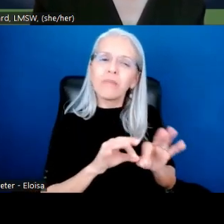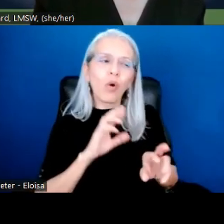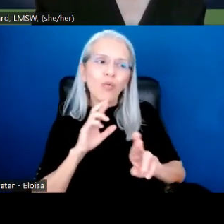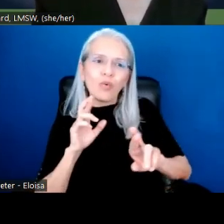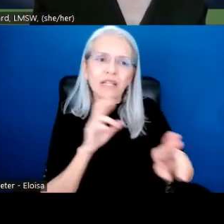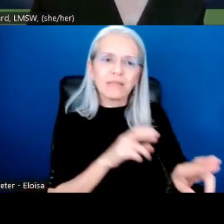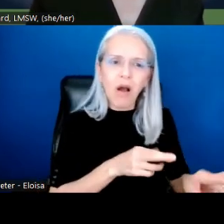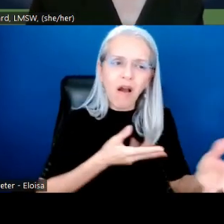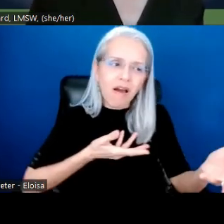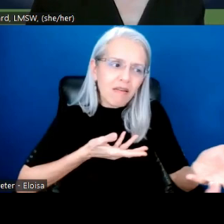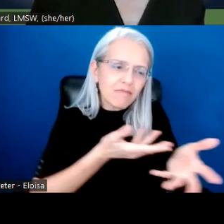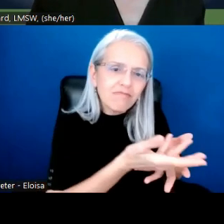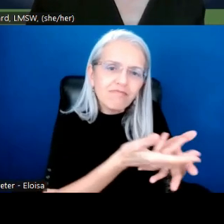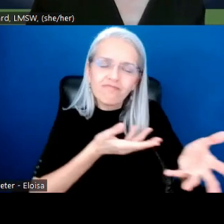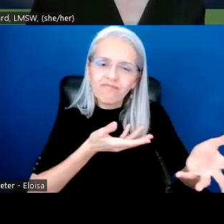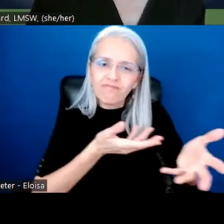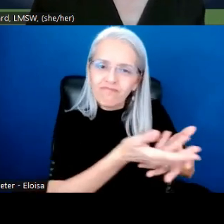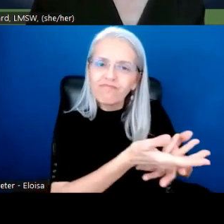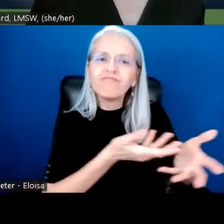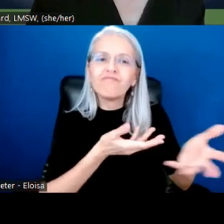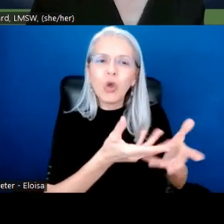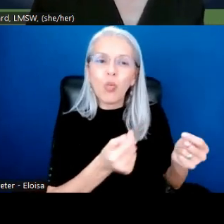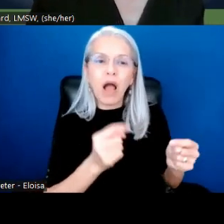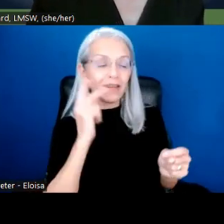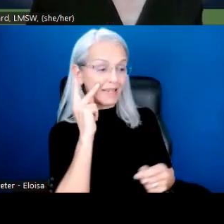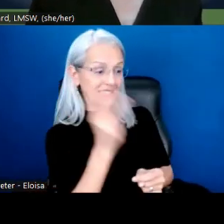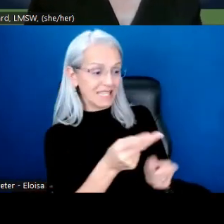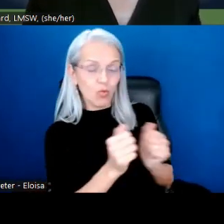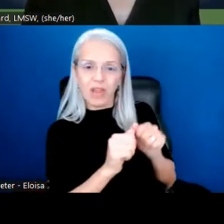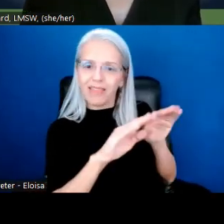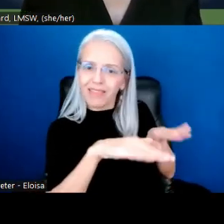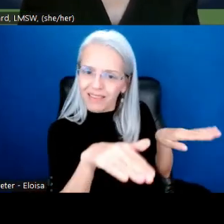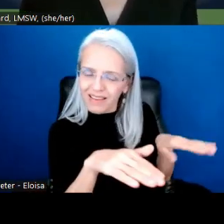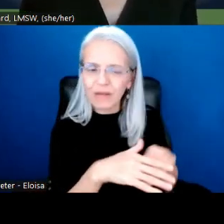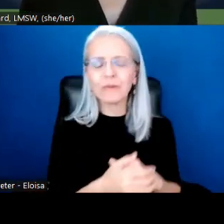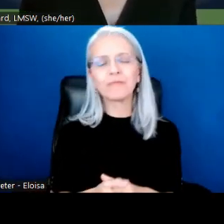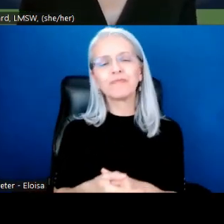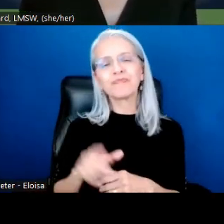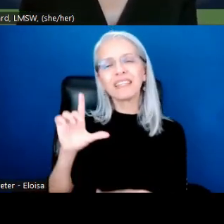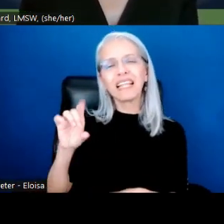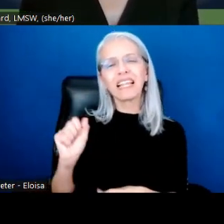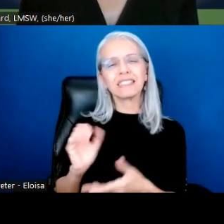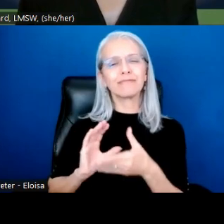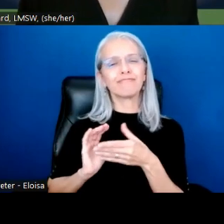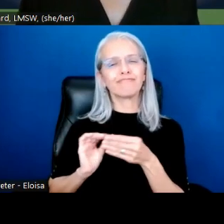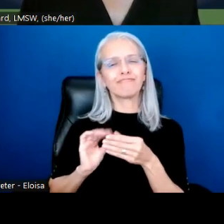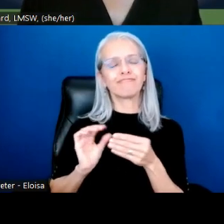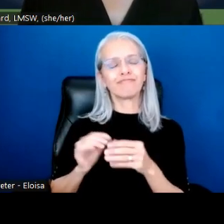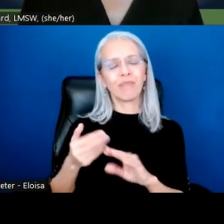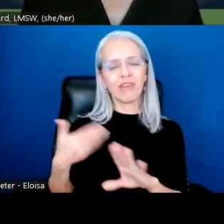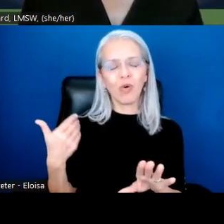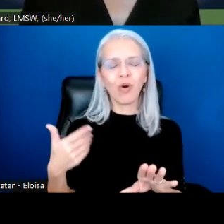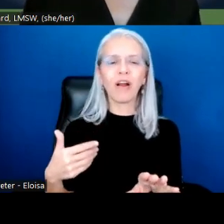respond to what we're seeing with our kid. We had, as Lisa was talking, we had a